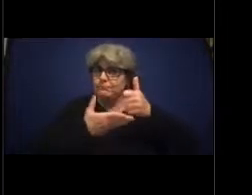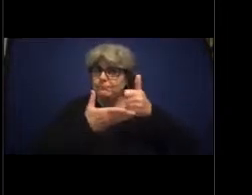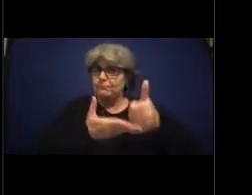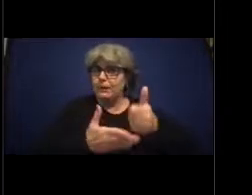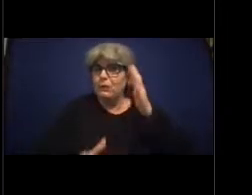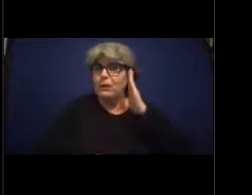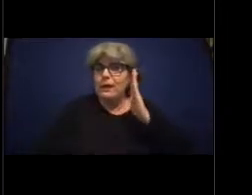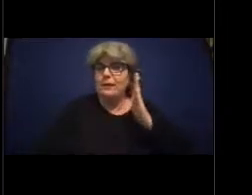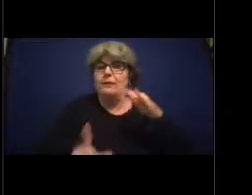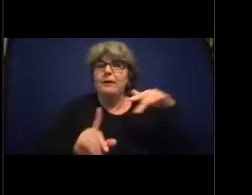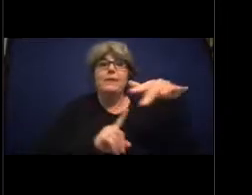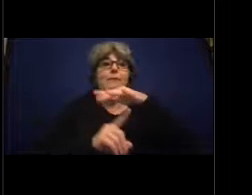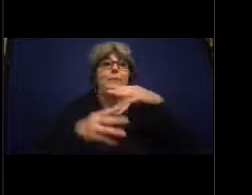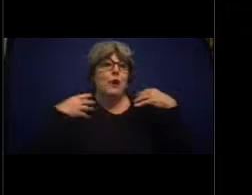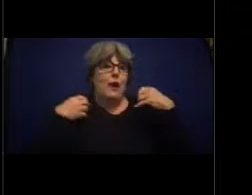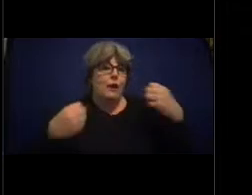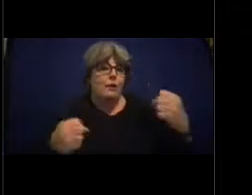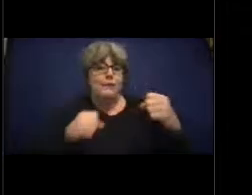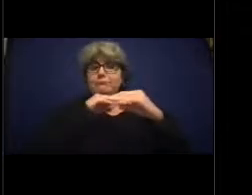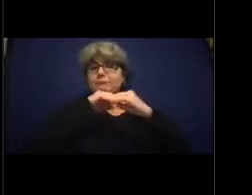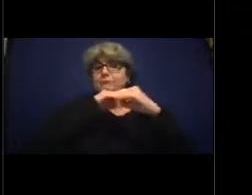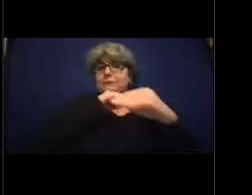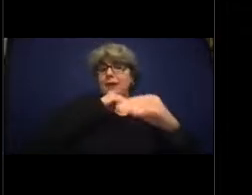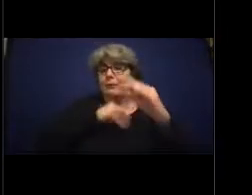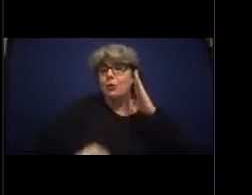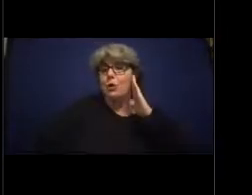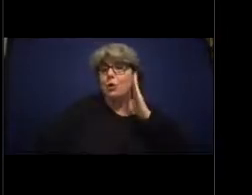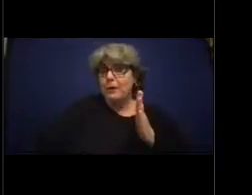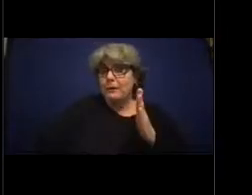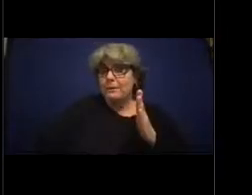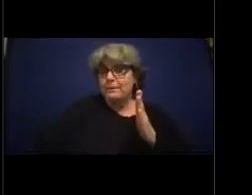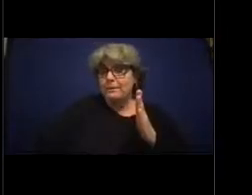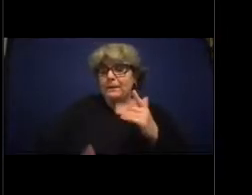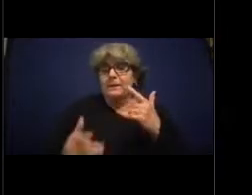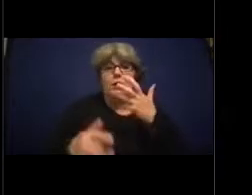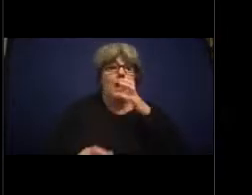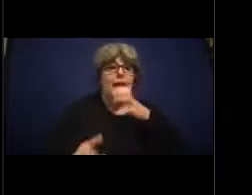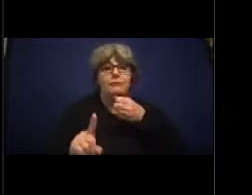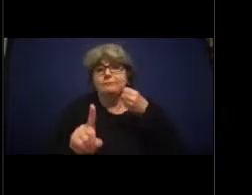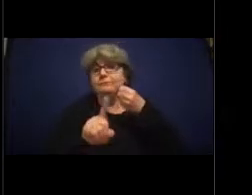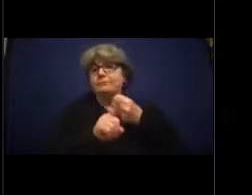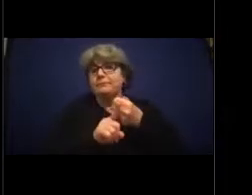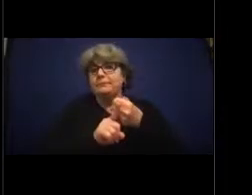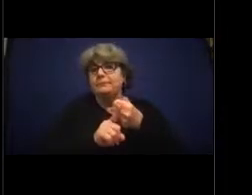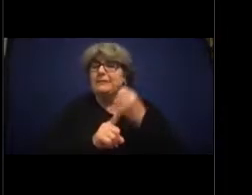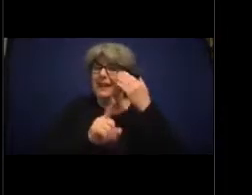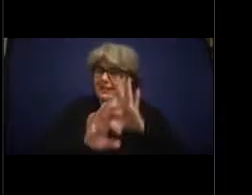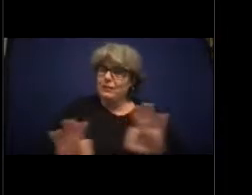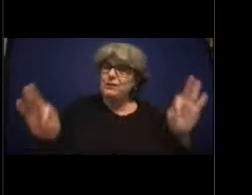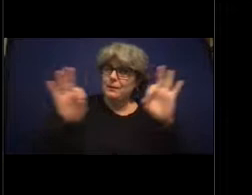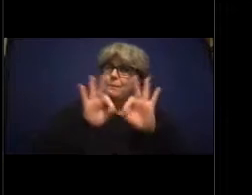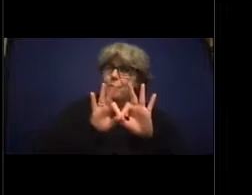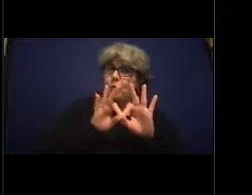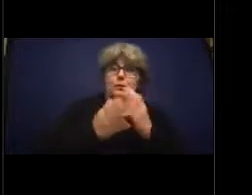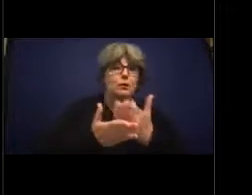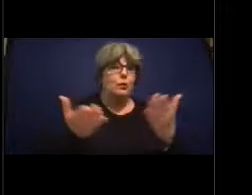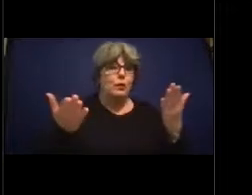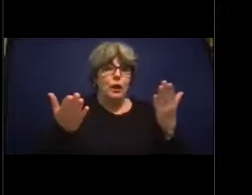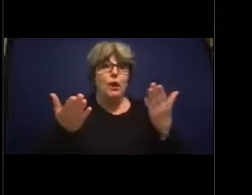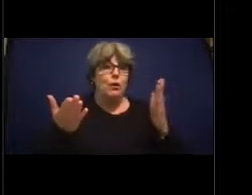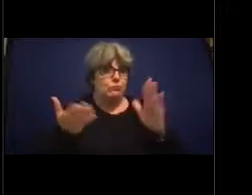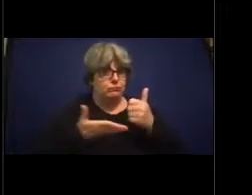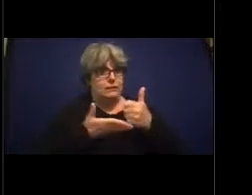keep the environment healthy and stable and resilient to when these big heat impacts come. And those important things is we all can do our part